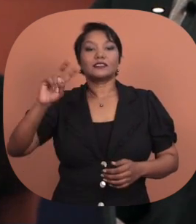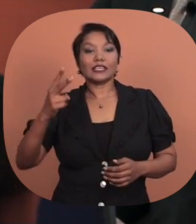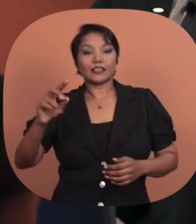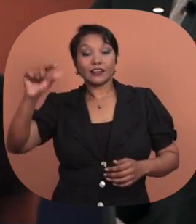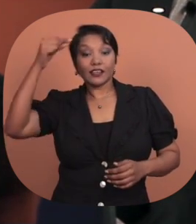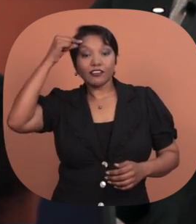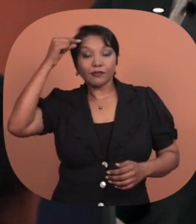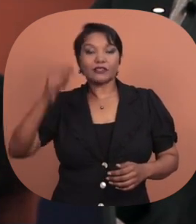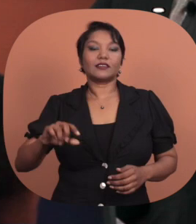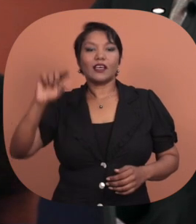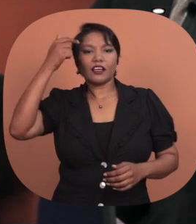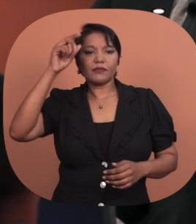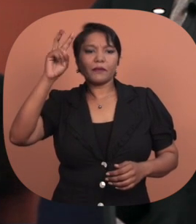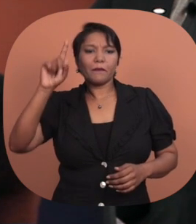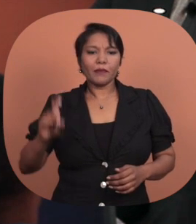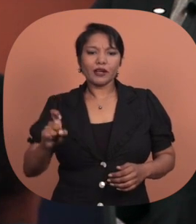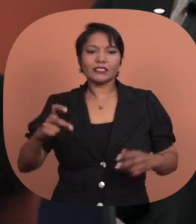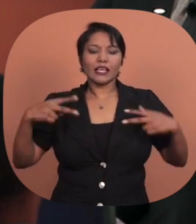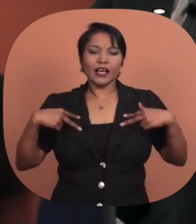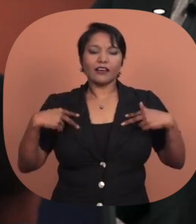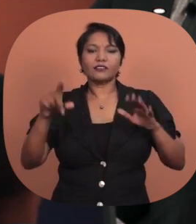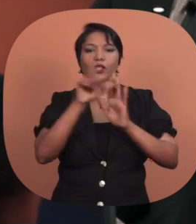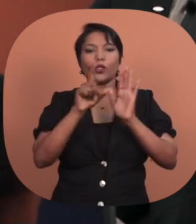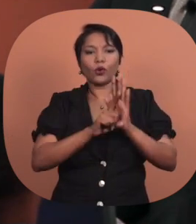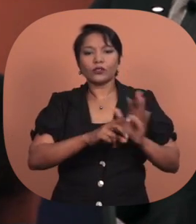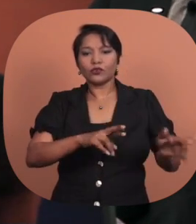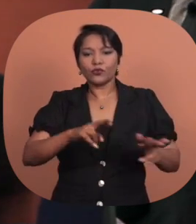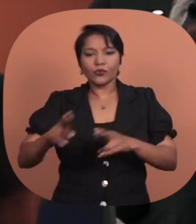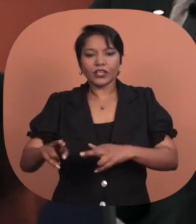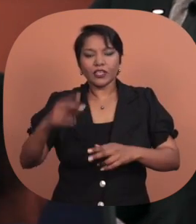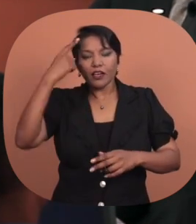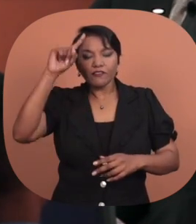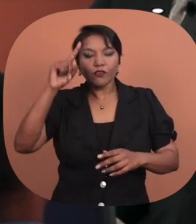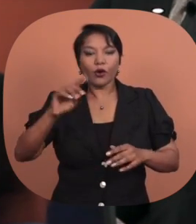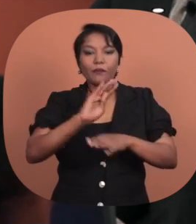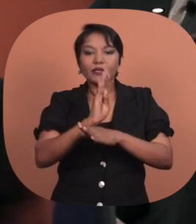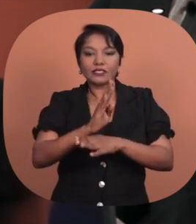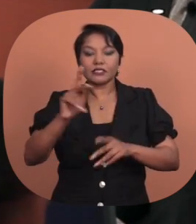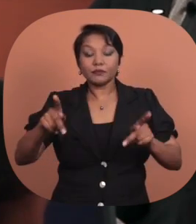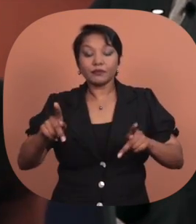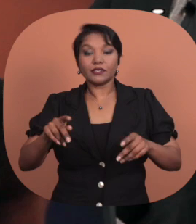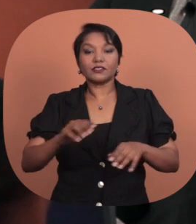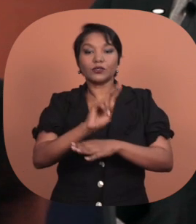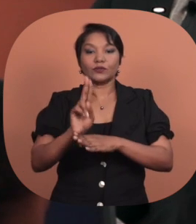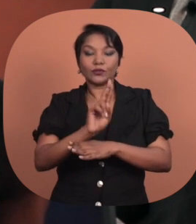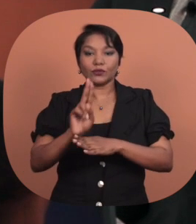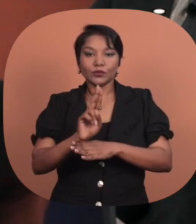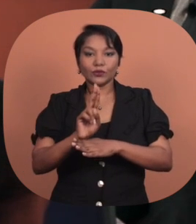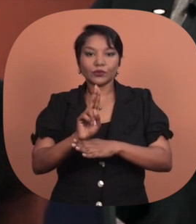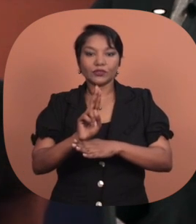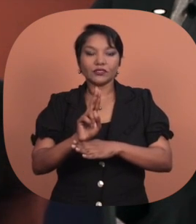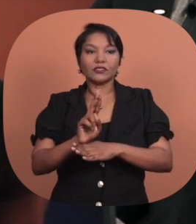government, providing the legislative framework, the infrastructure, just as you mentioned just now, the